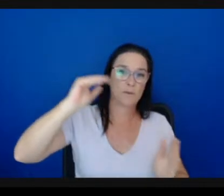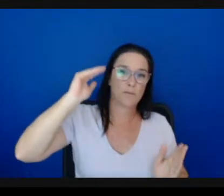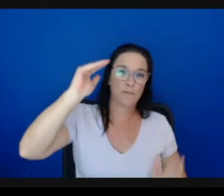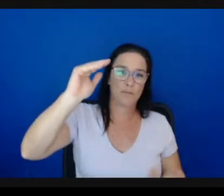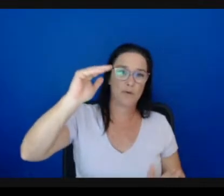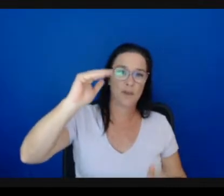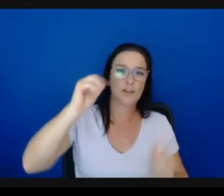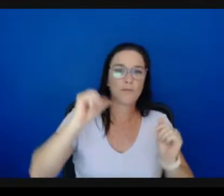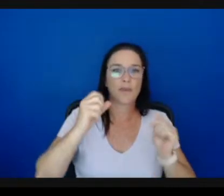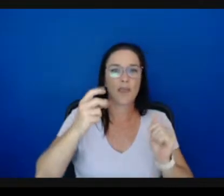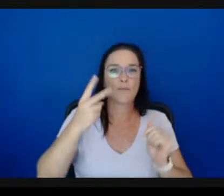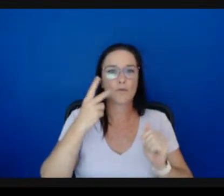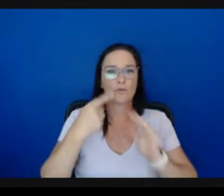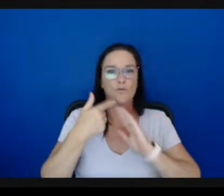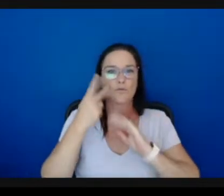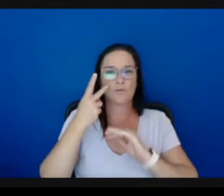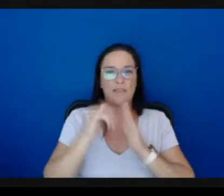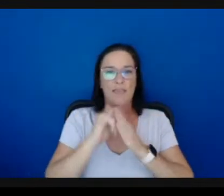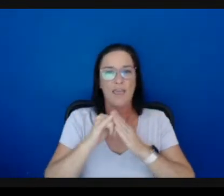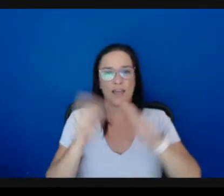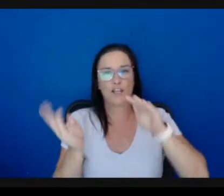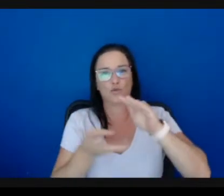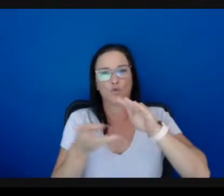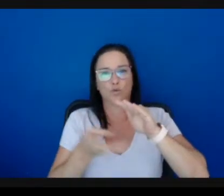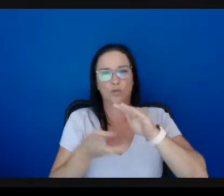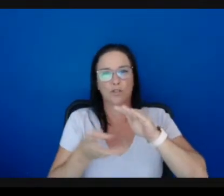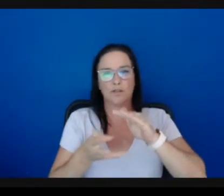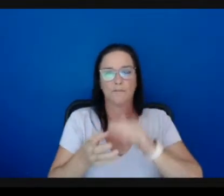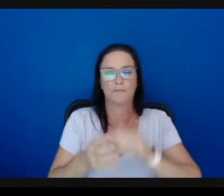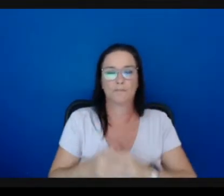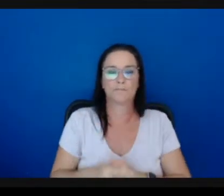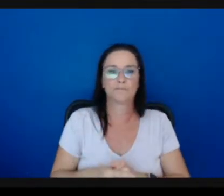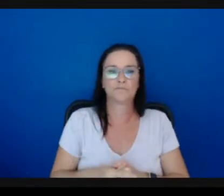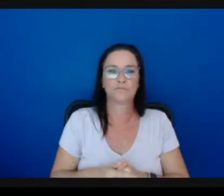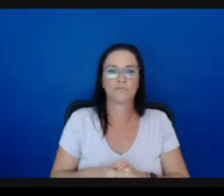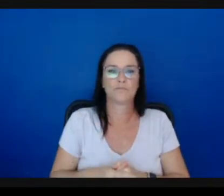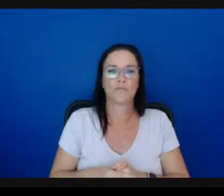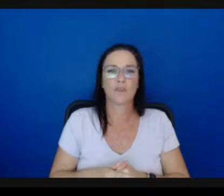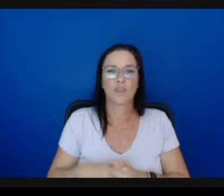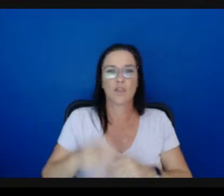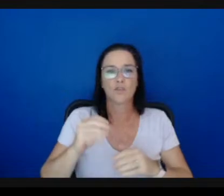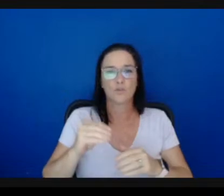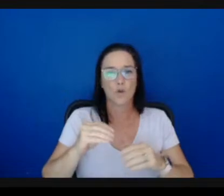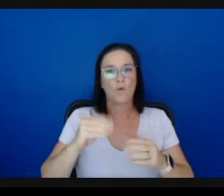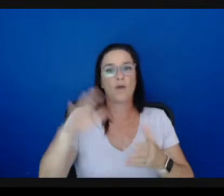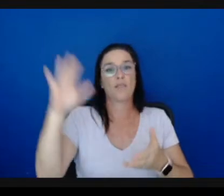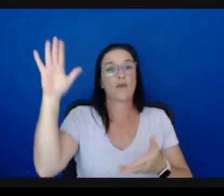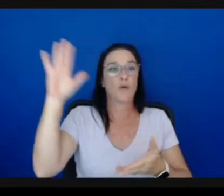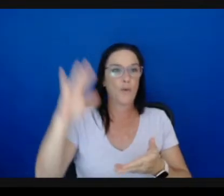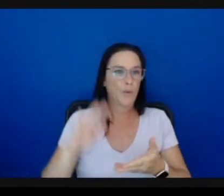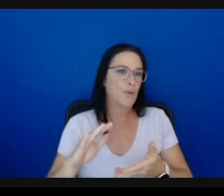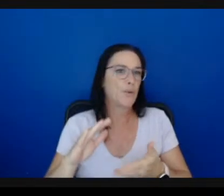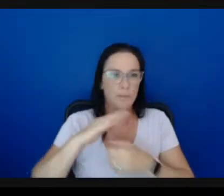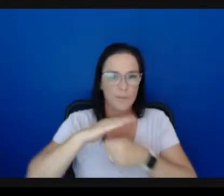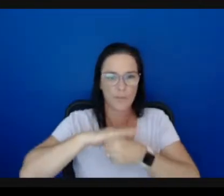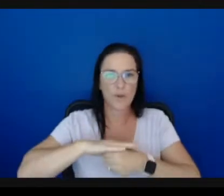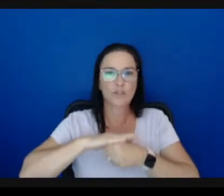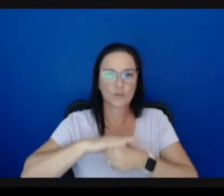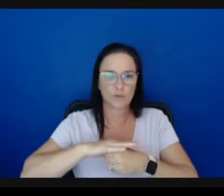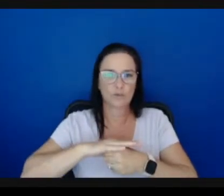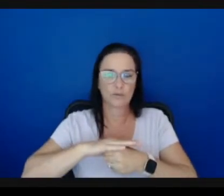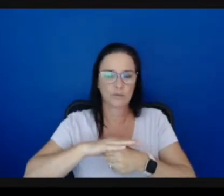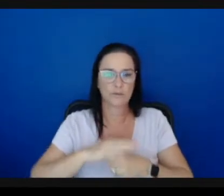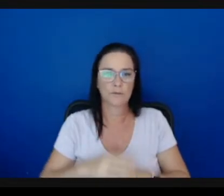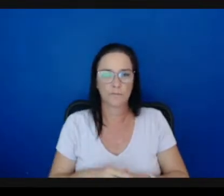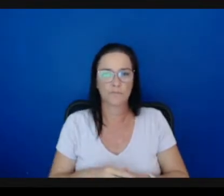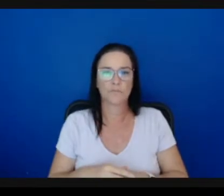the intrusion and the deflation since. So the volcano lost quite a lot of pressure, right?